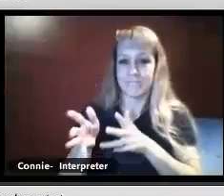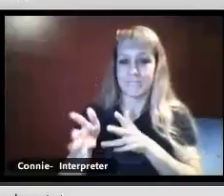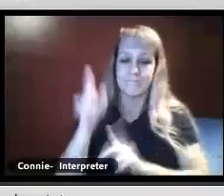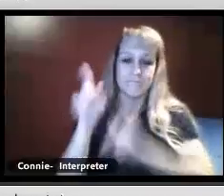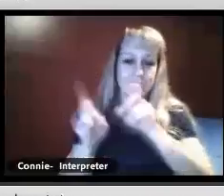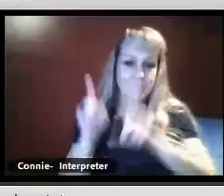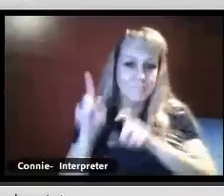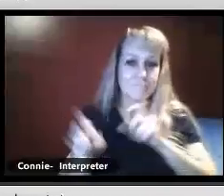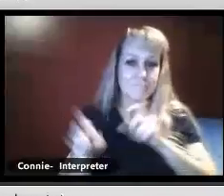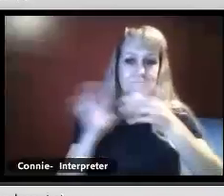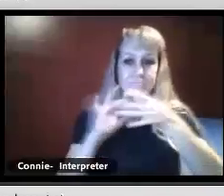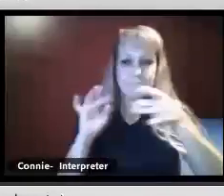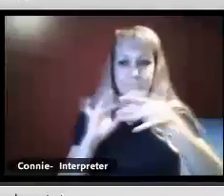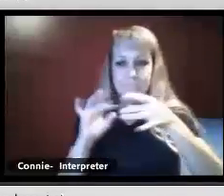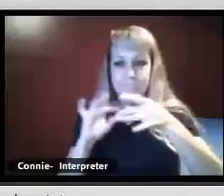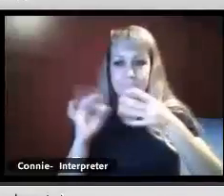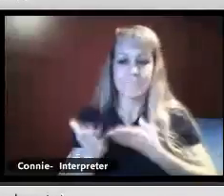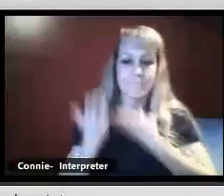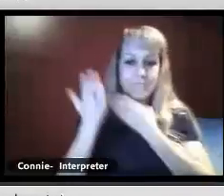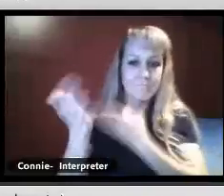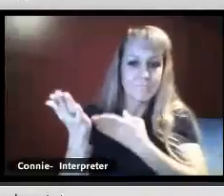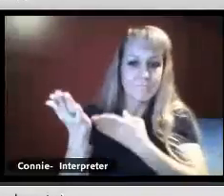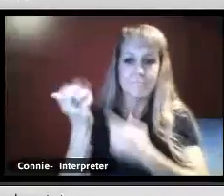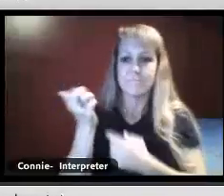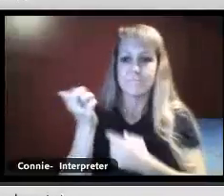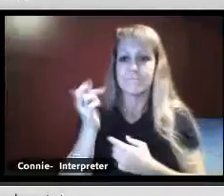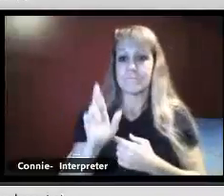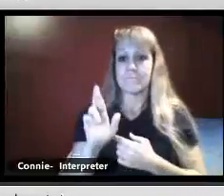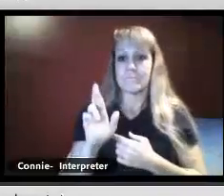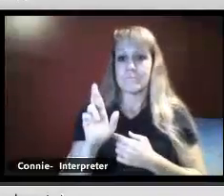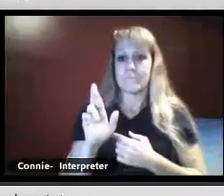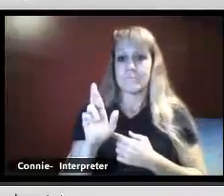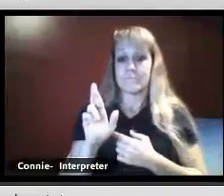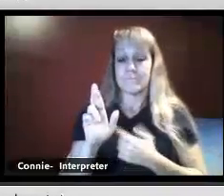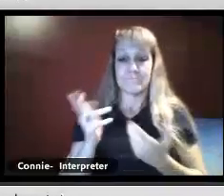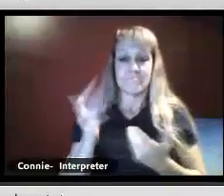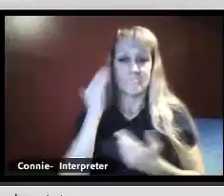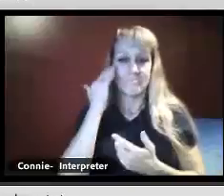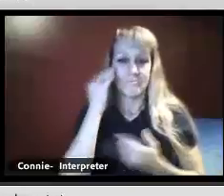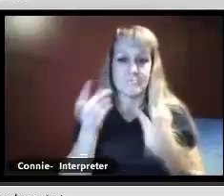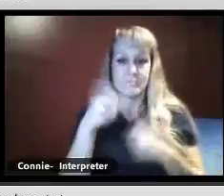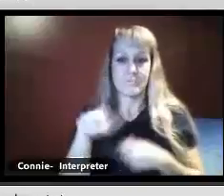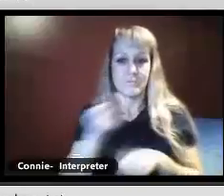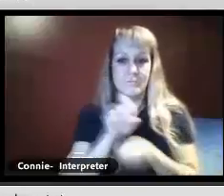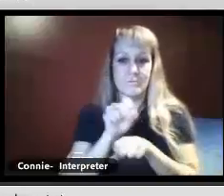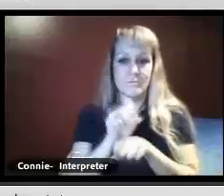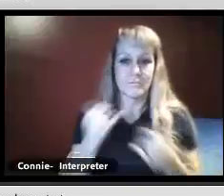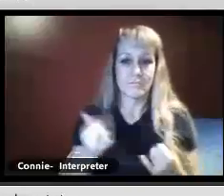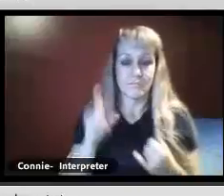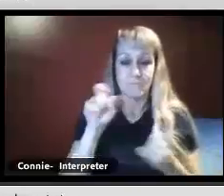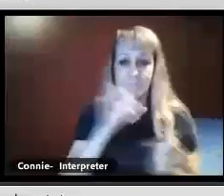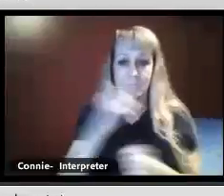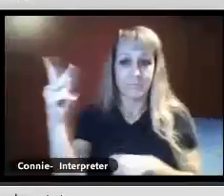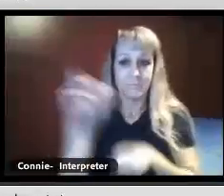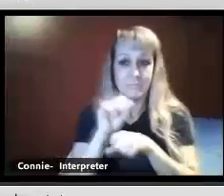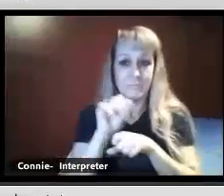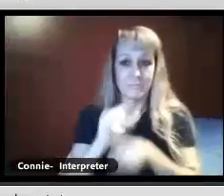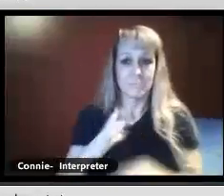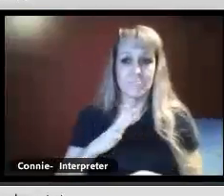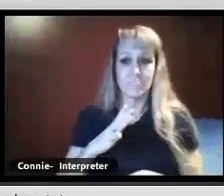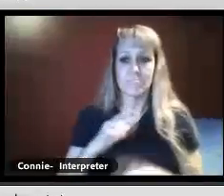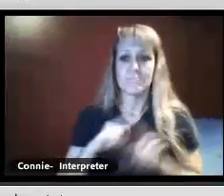comments, suggestions, or if you I know many of you are at work and need to get back to work, but I